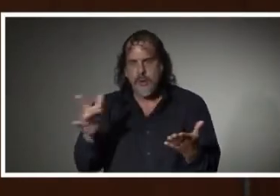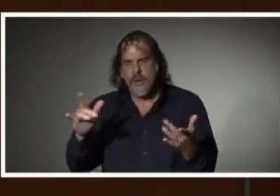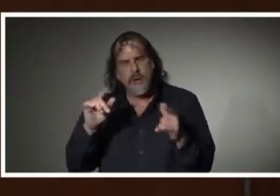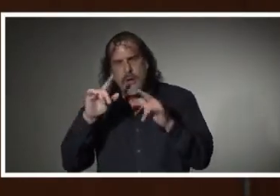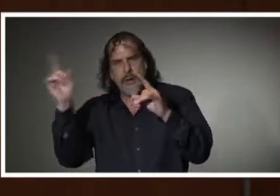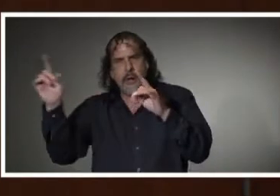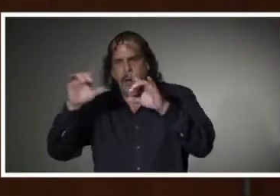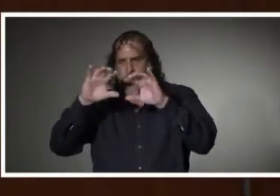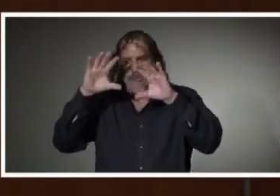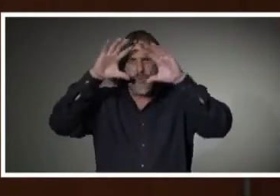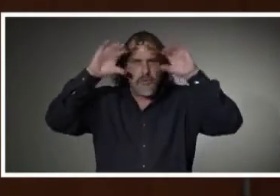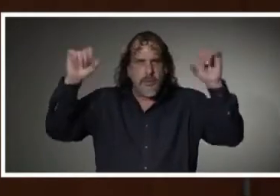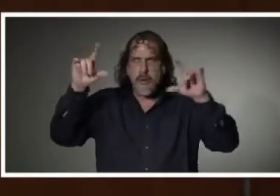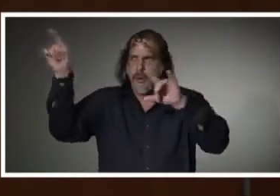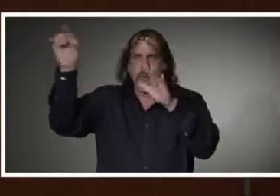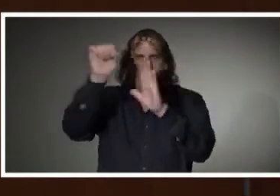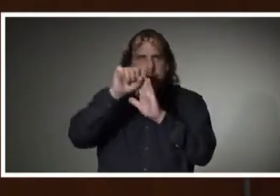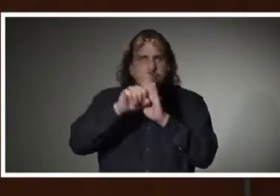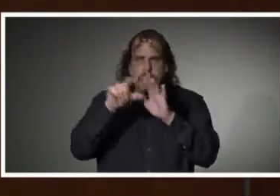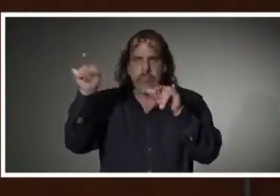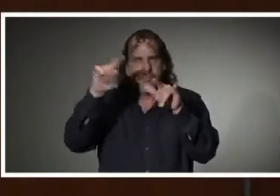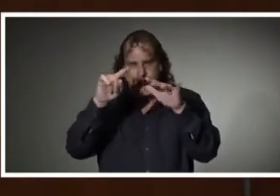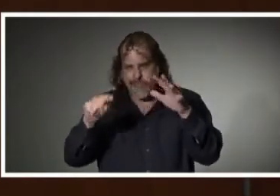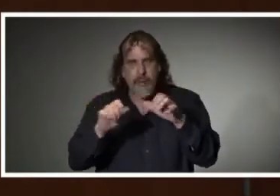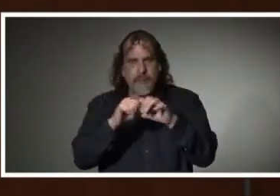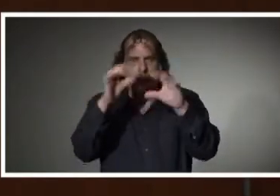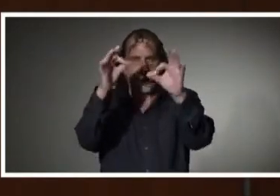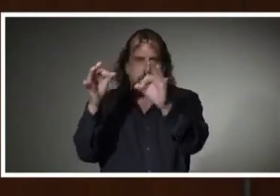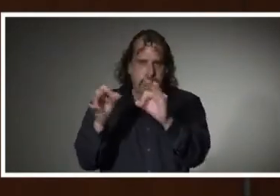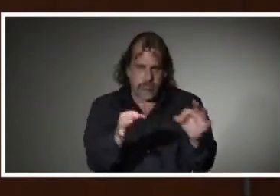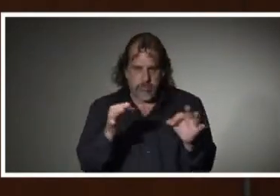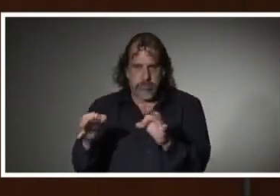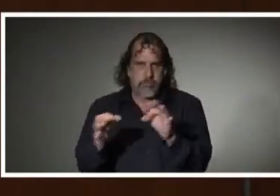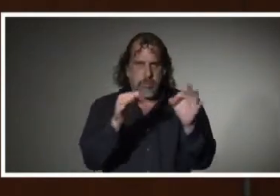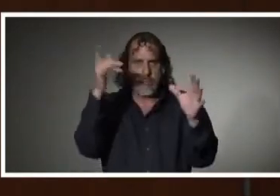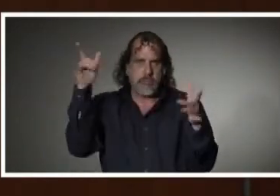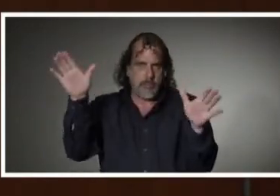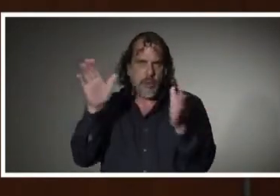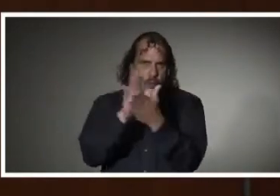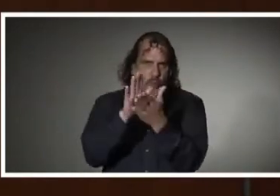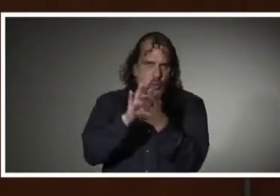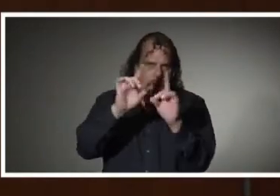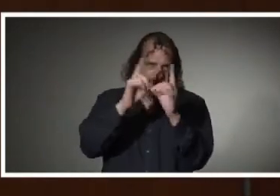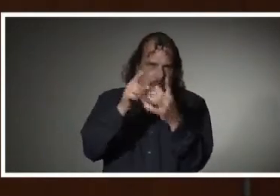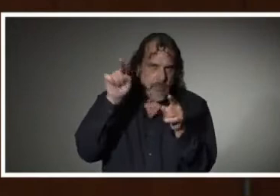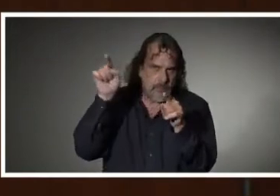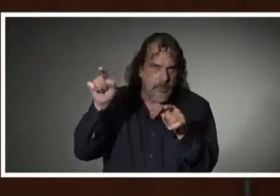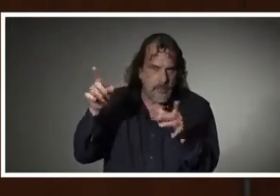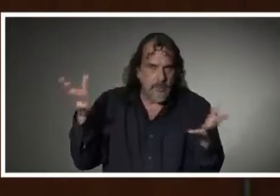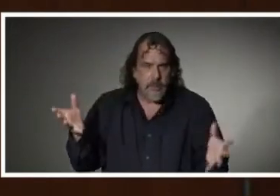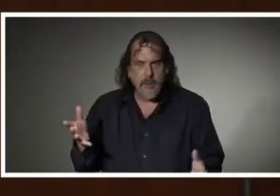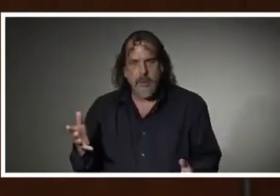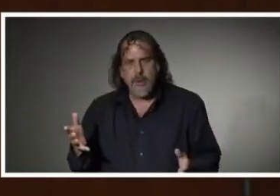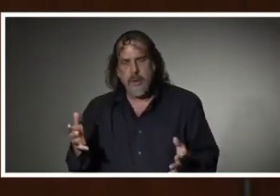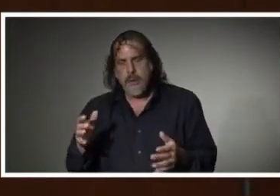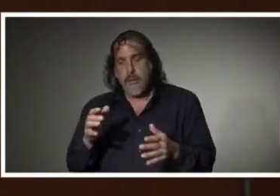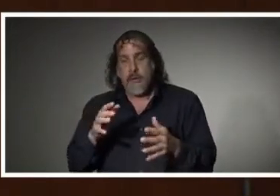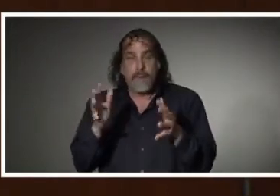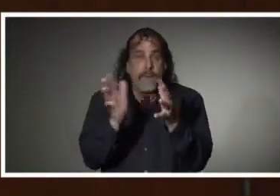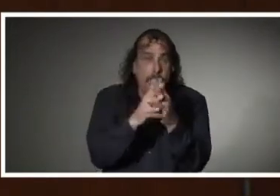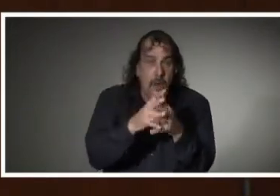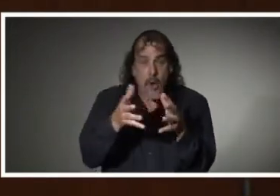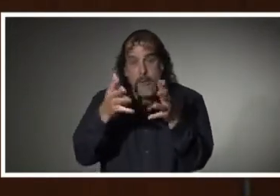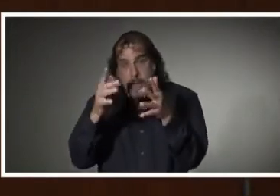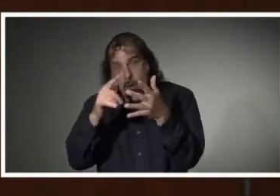Department of Education, Dr. Wright on a regular basis. As far as non-academic stuff, I think we have to